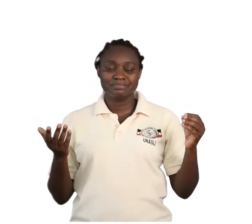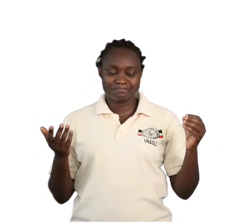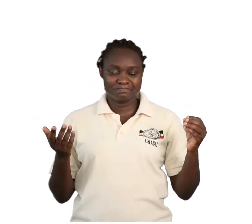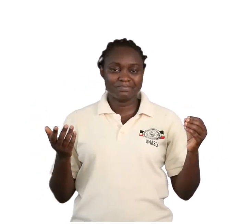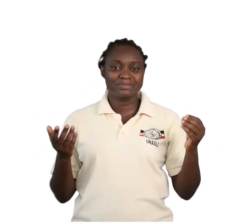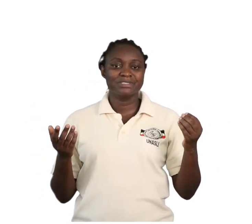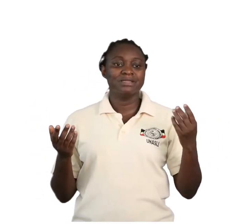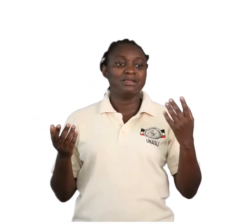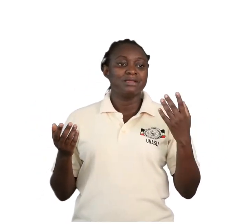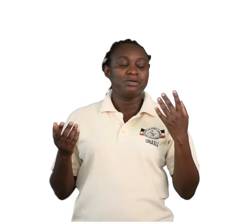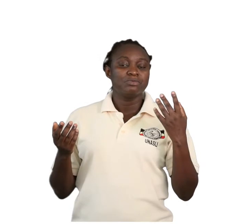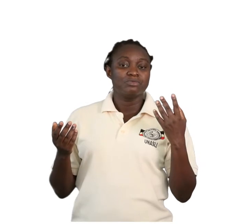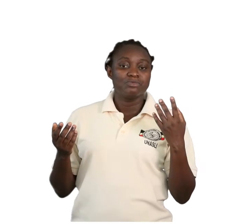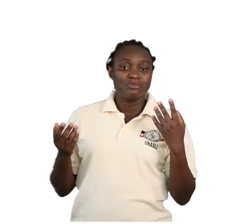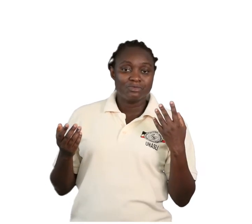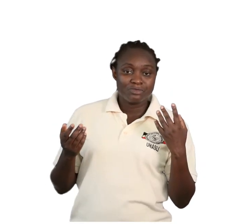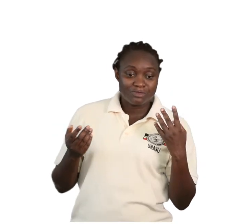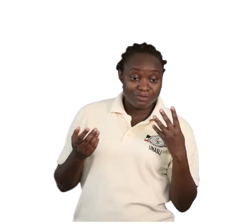Then